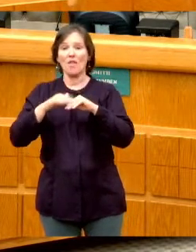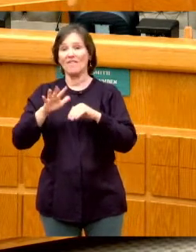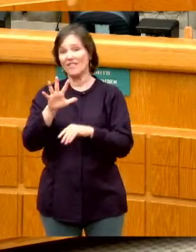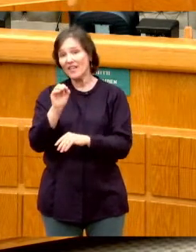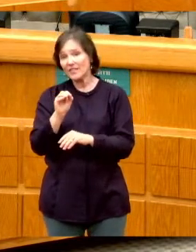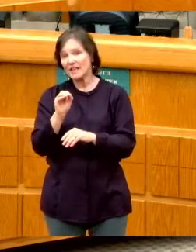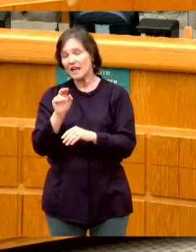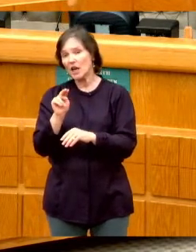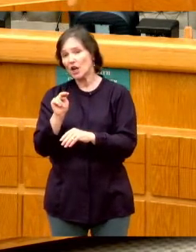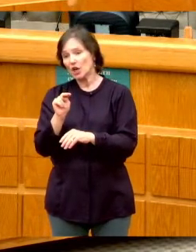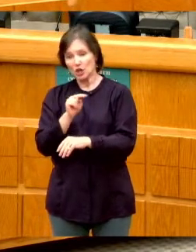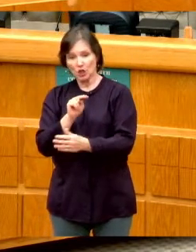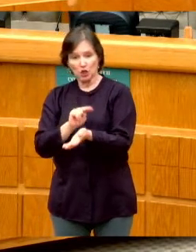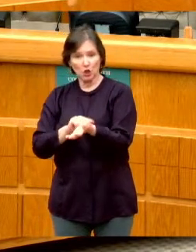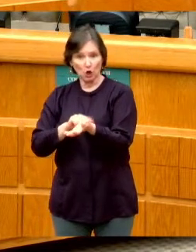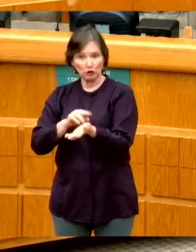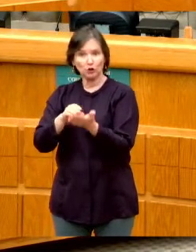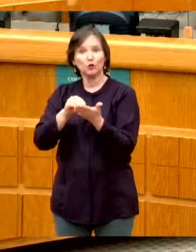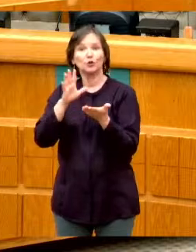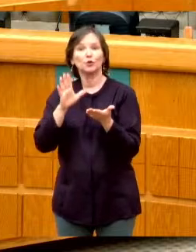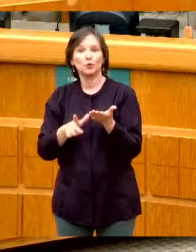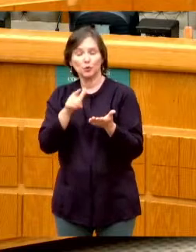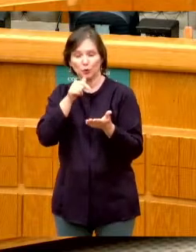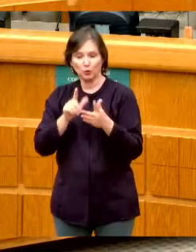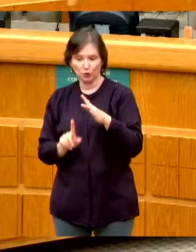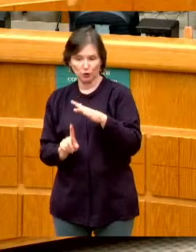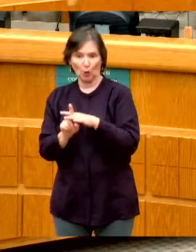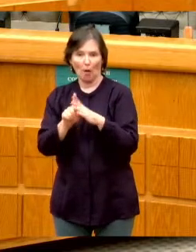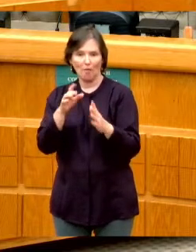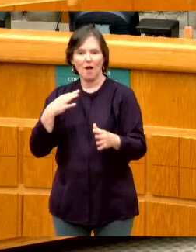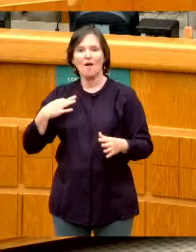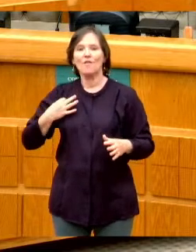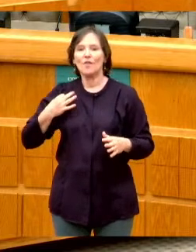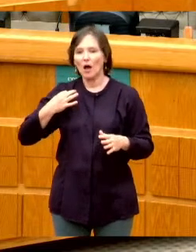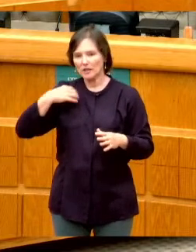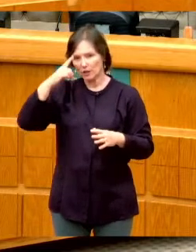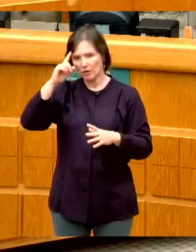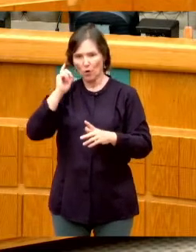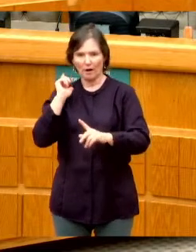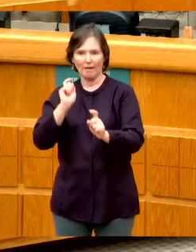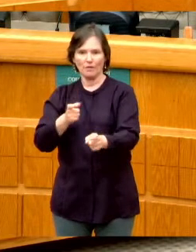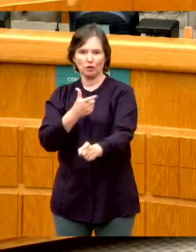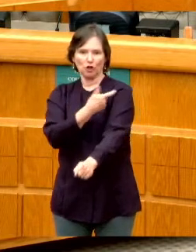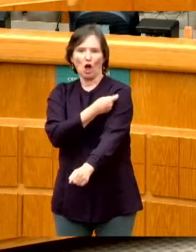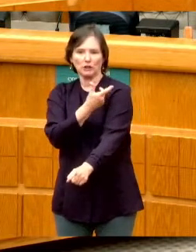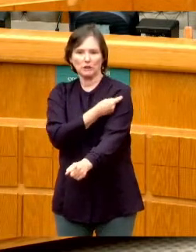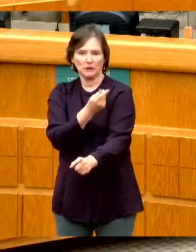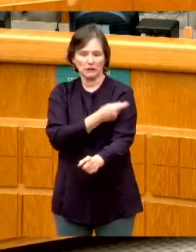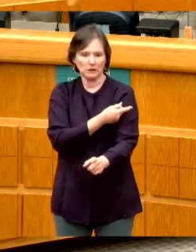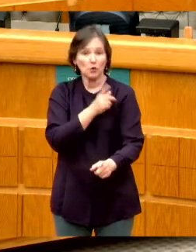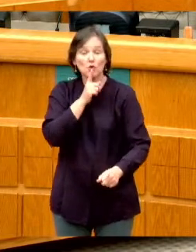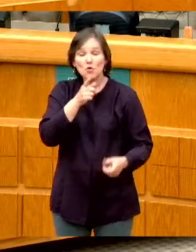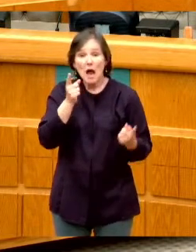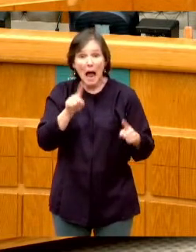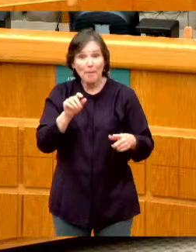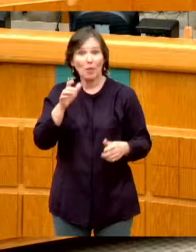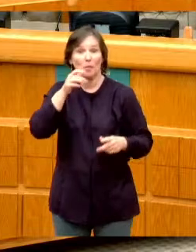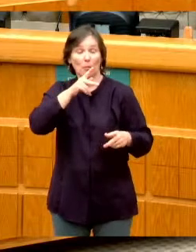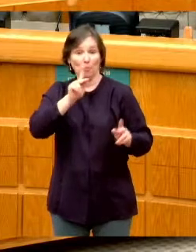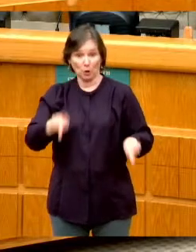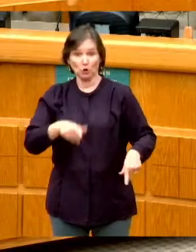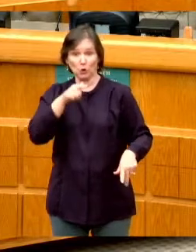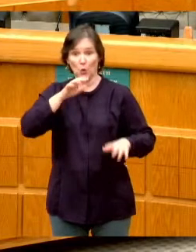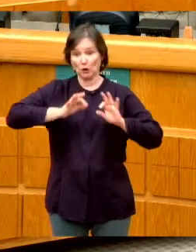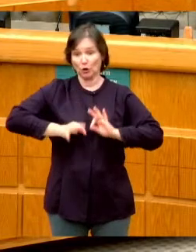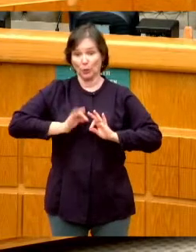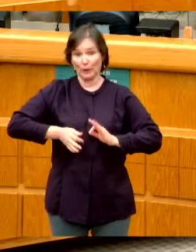And look, there's so many other volunteers that come and register and are part. In fact, this wonderful, beautiful lady right here,